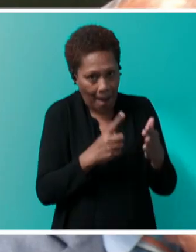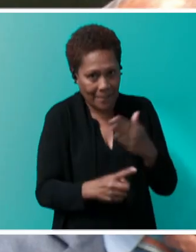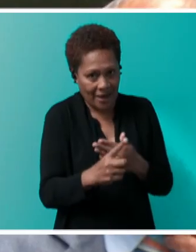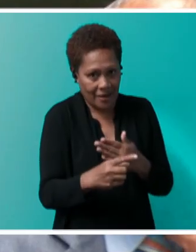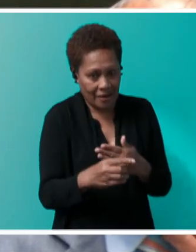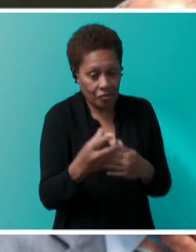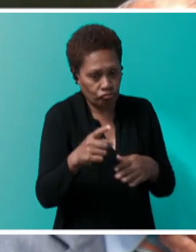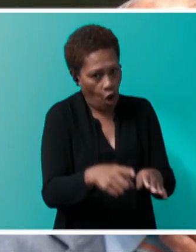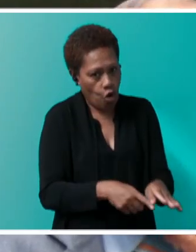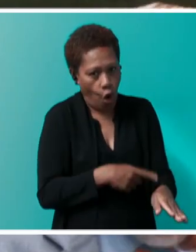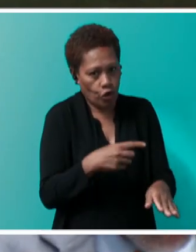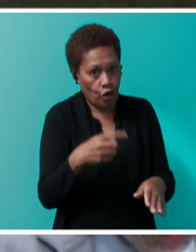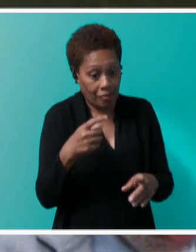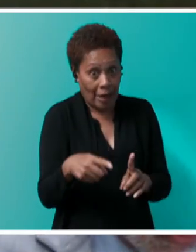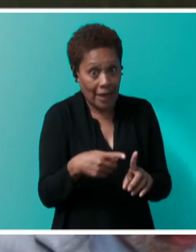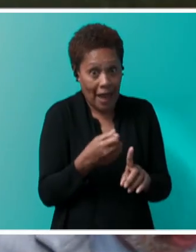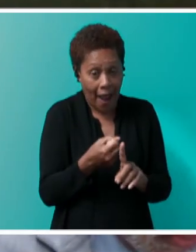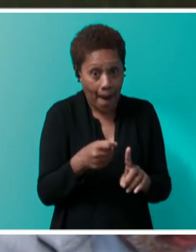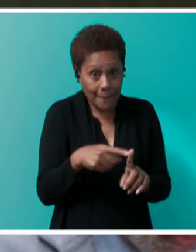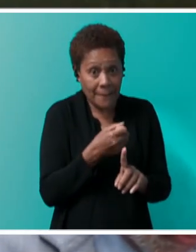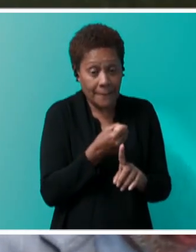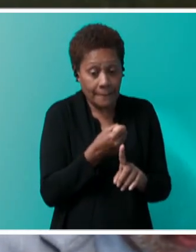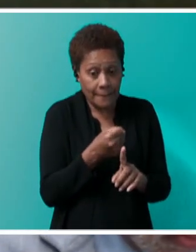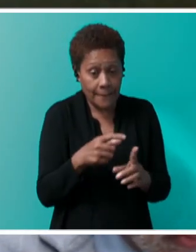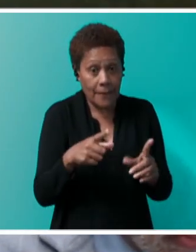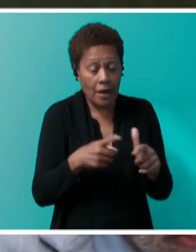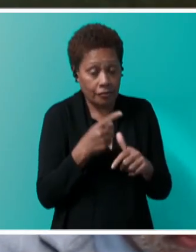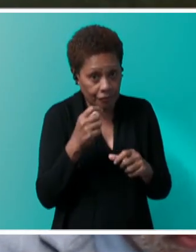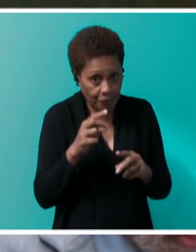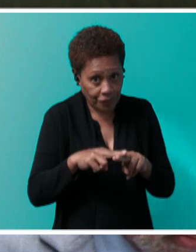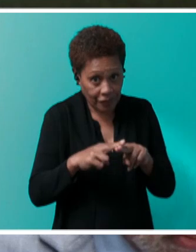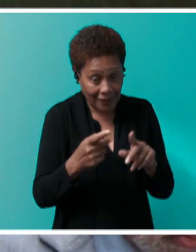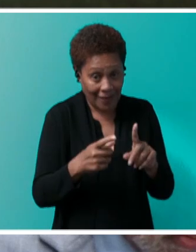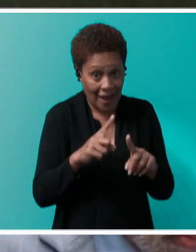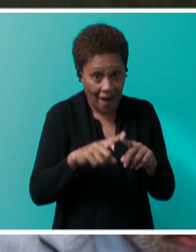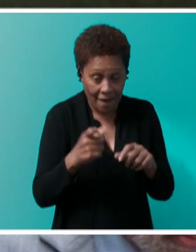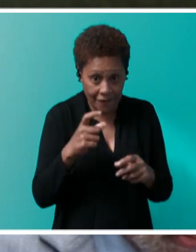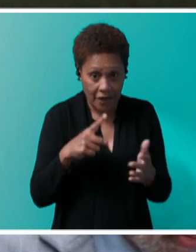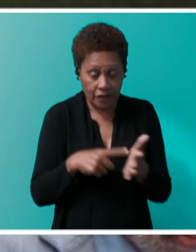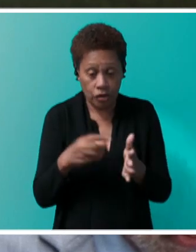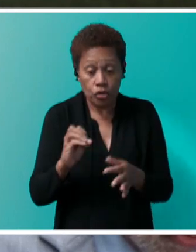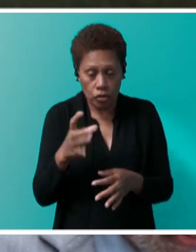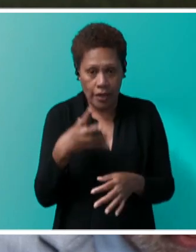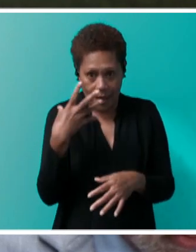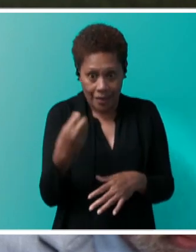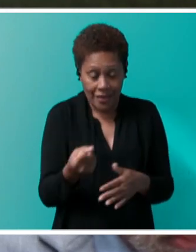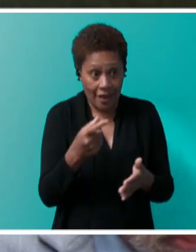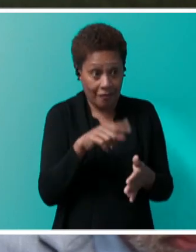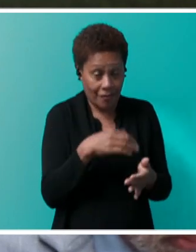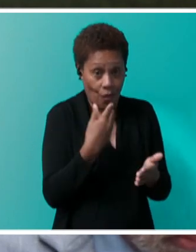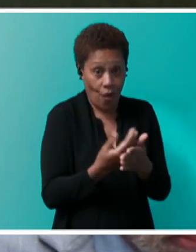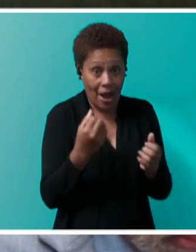on the victims. We continue to encourage community members to speak up and report cases through our toll-free line,